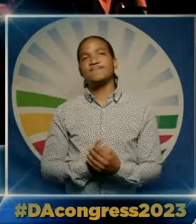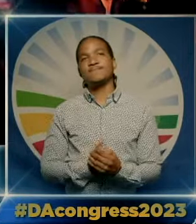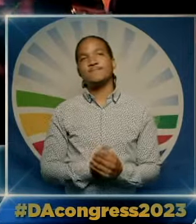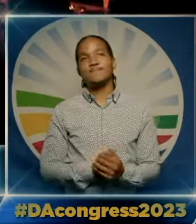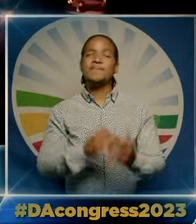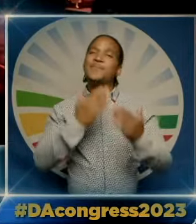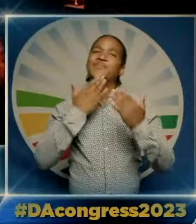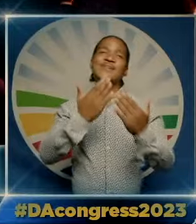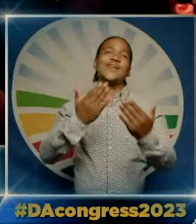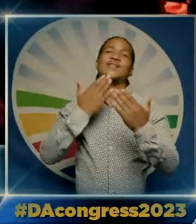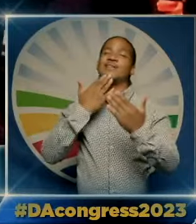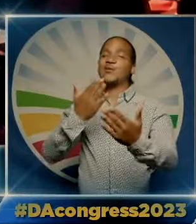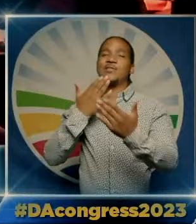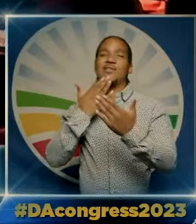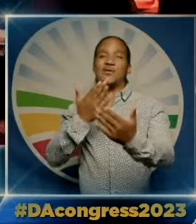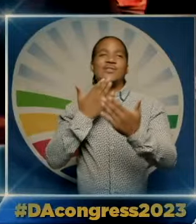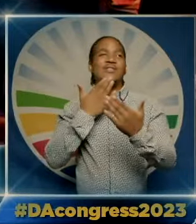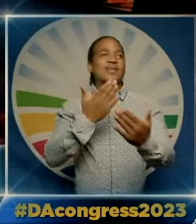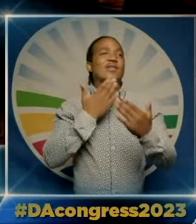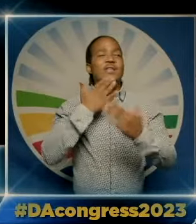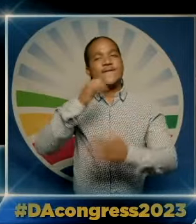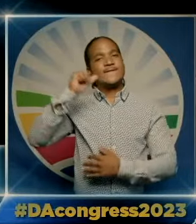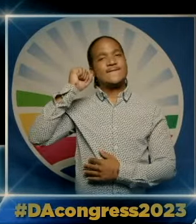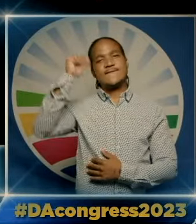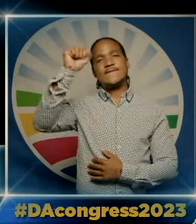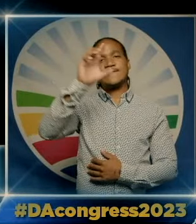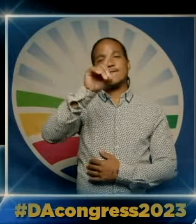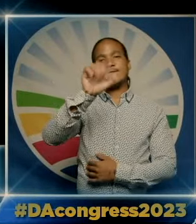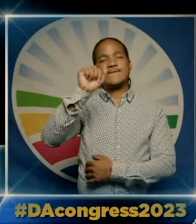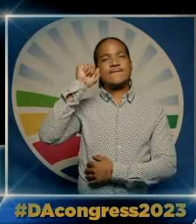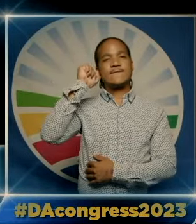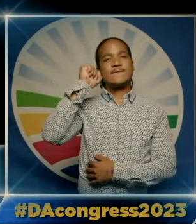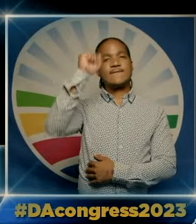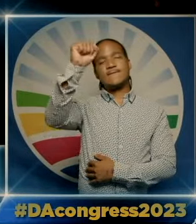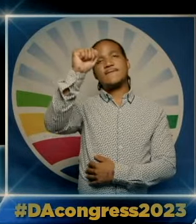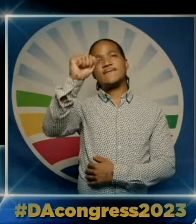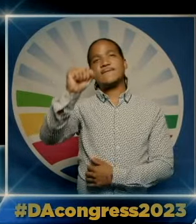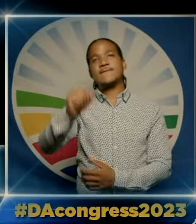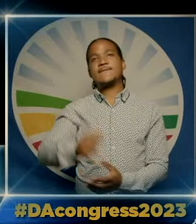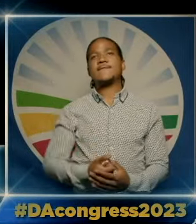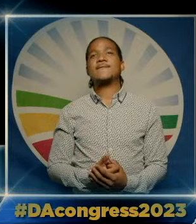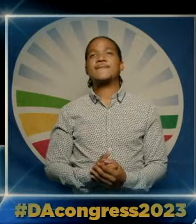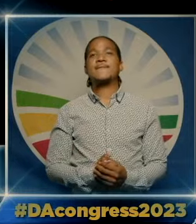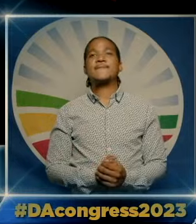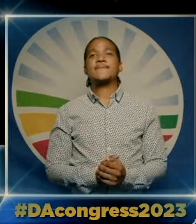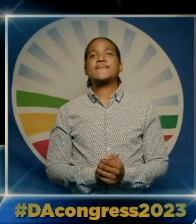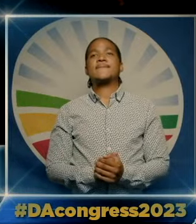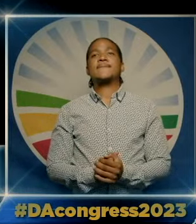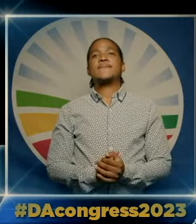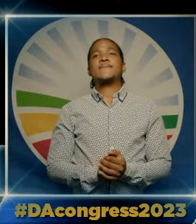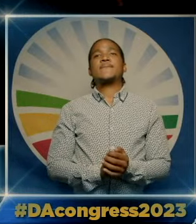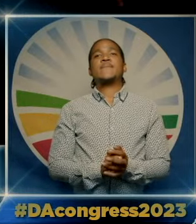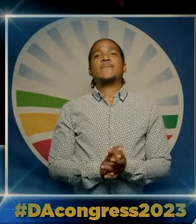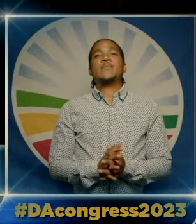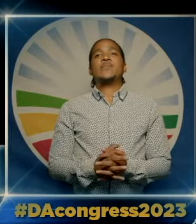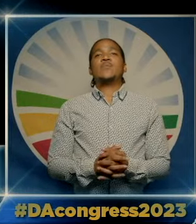Tango bafethu siyabonga. Viva tie, viva! Viva!